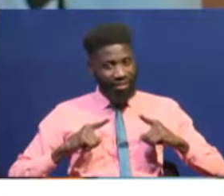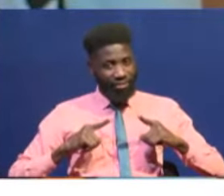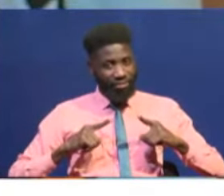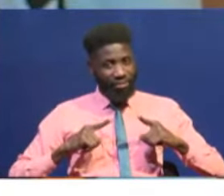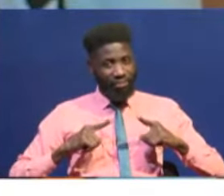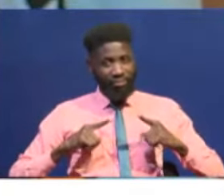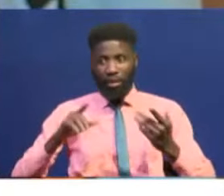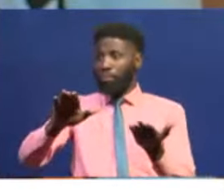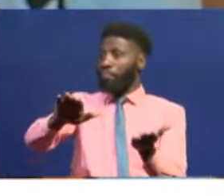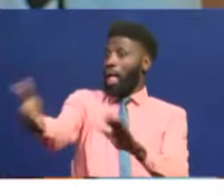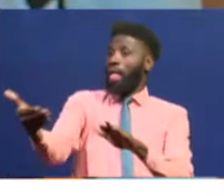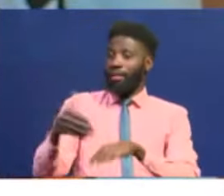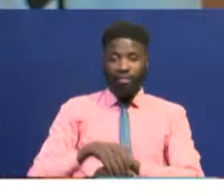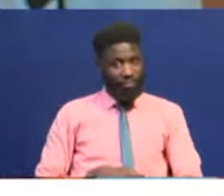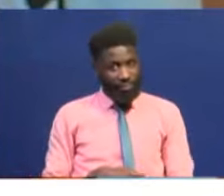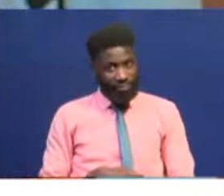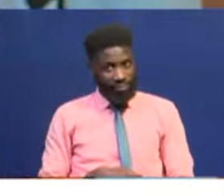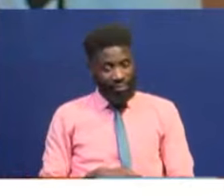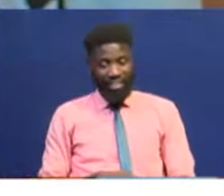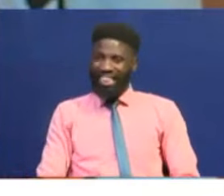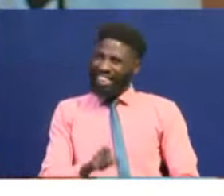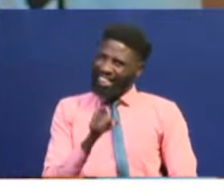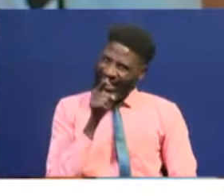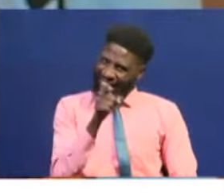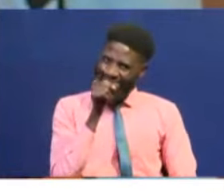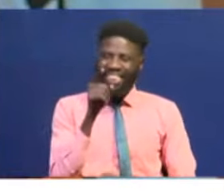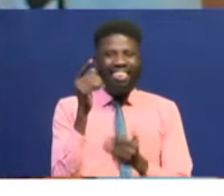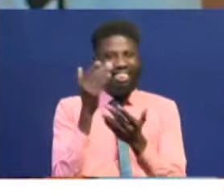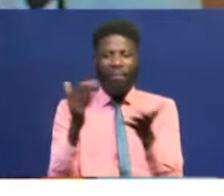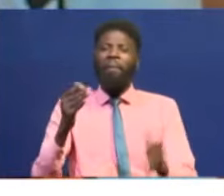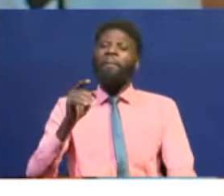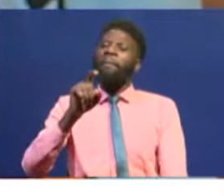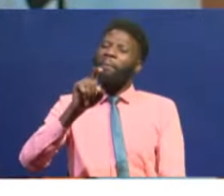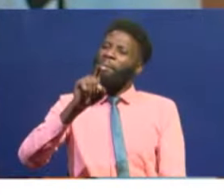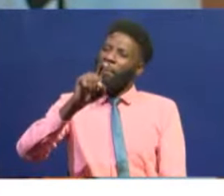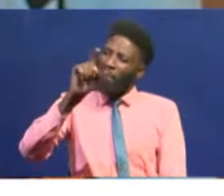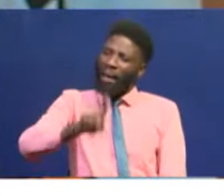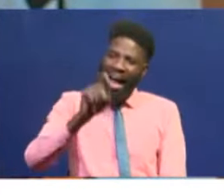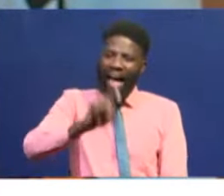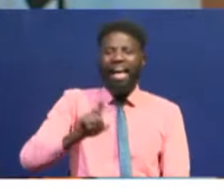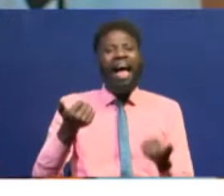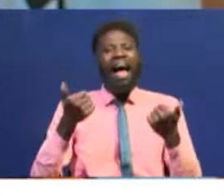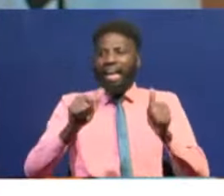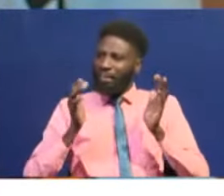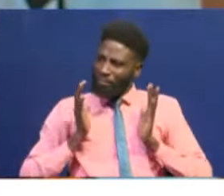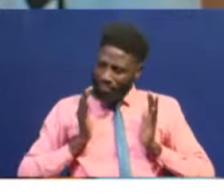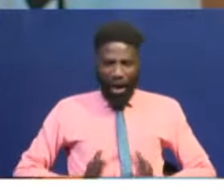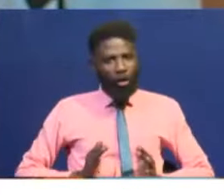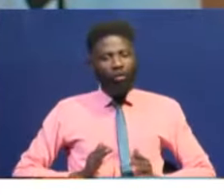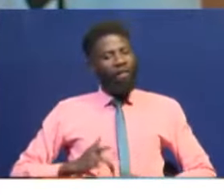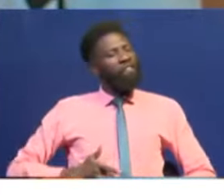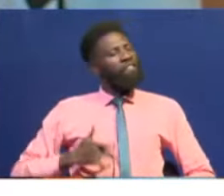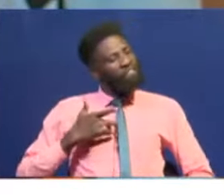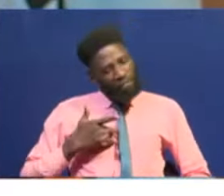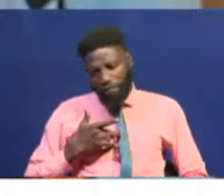is lost is something that must bother anybody, beginning with myself.